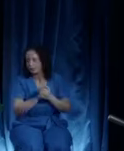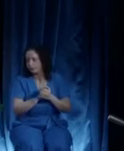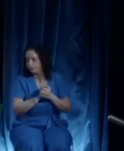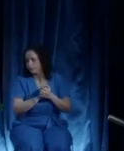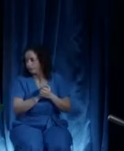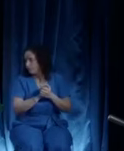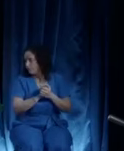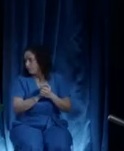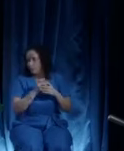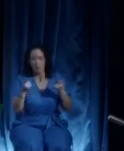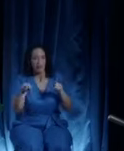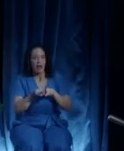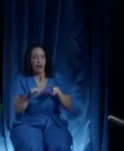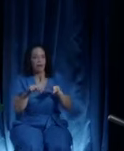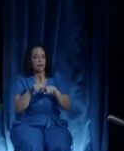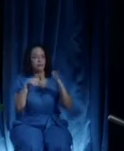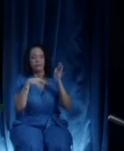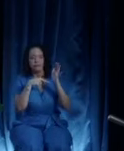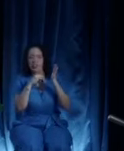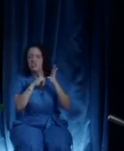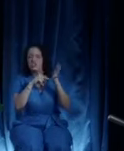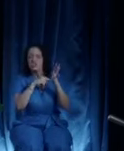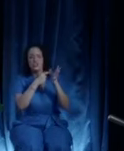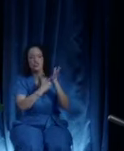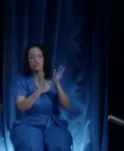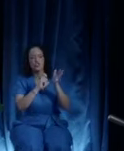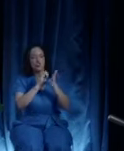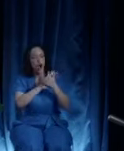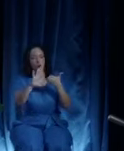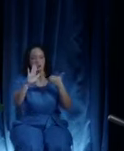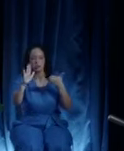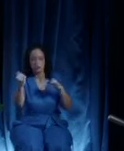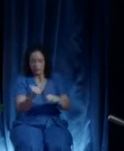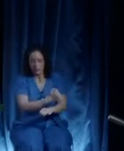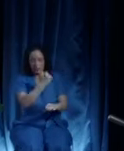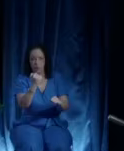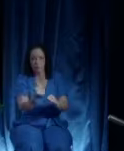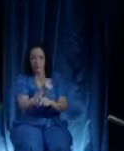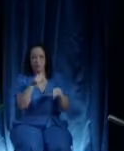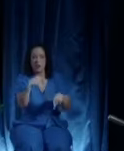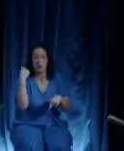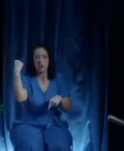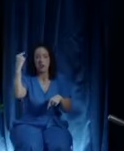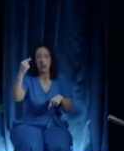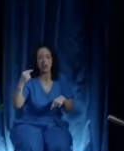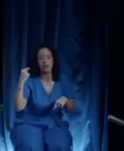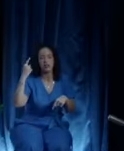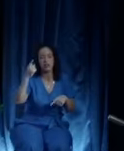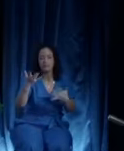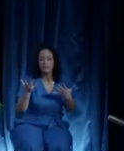starch production, starch manufacture is in London is noisome to the